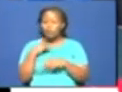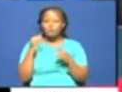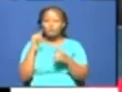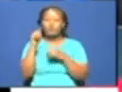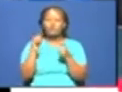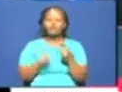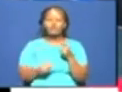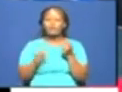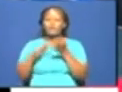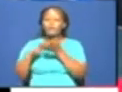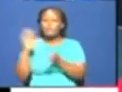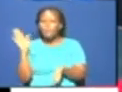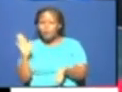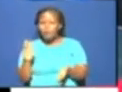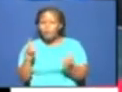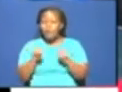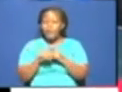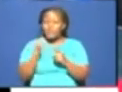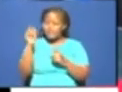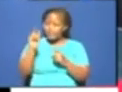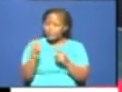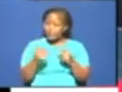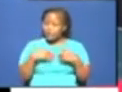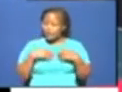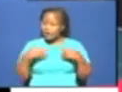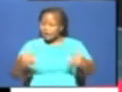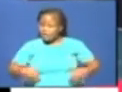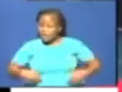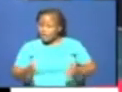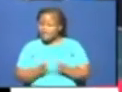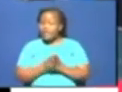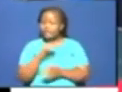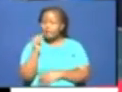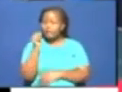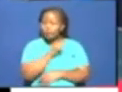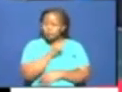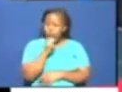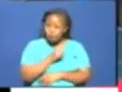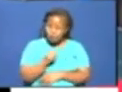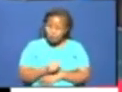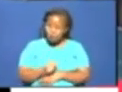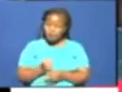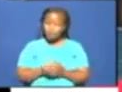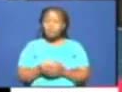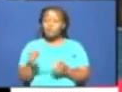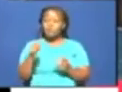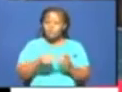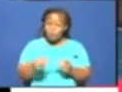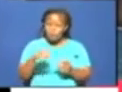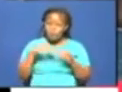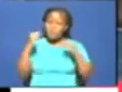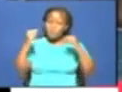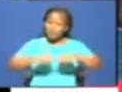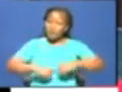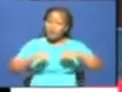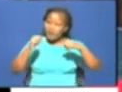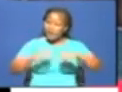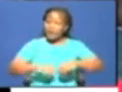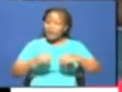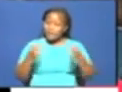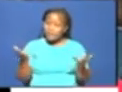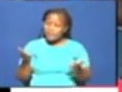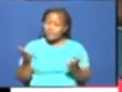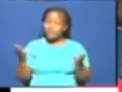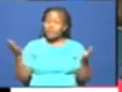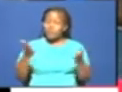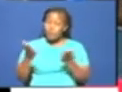and poor, young and old. We agreed that where our fathers dreamt